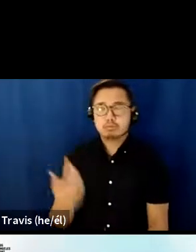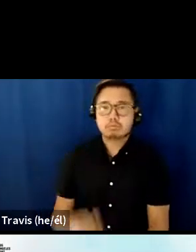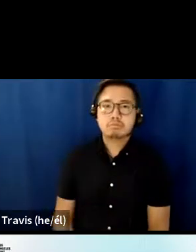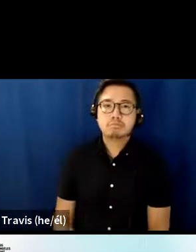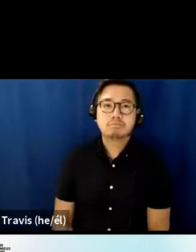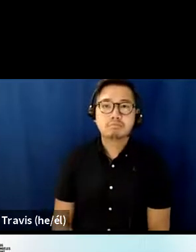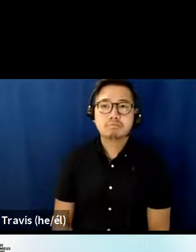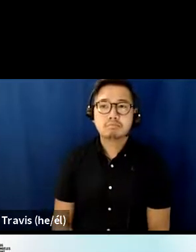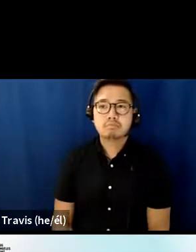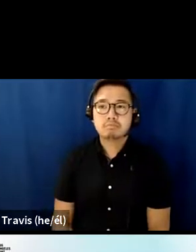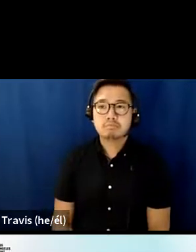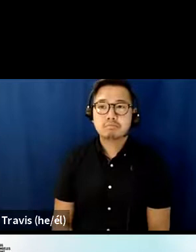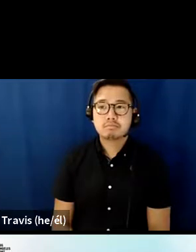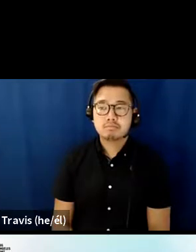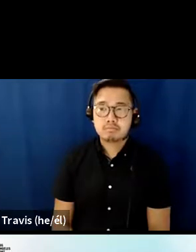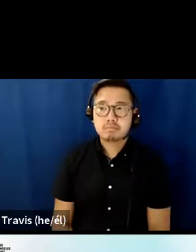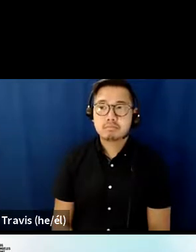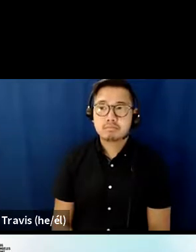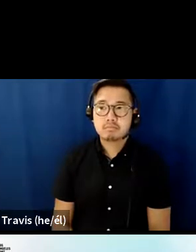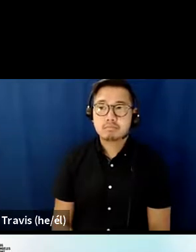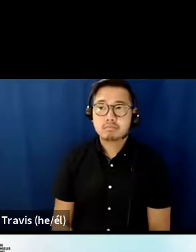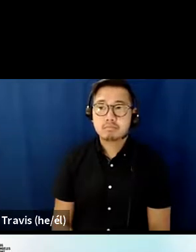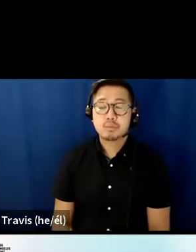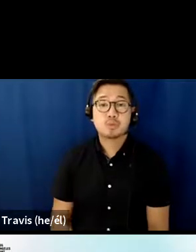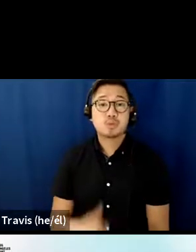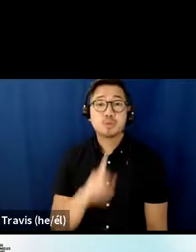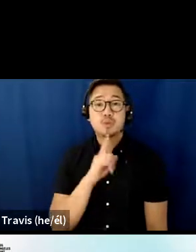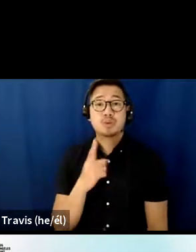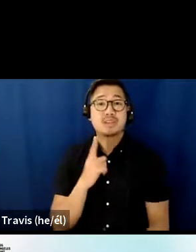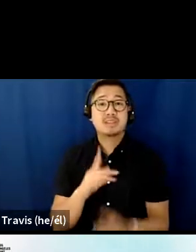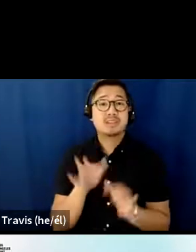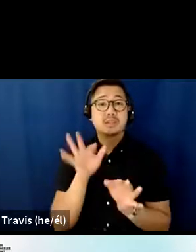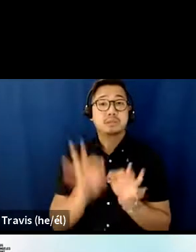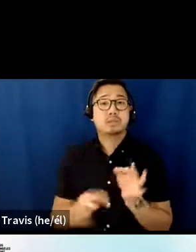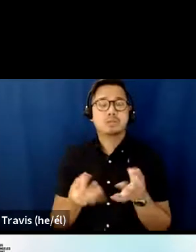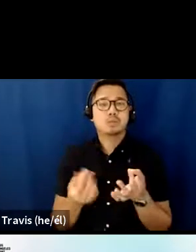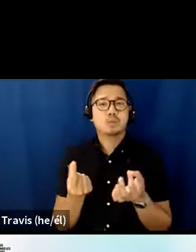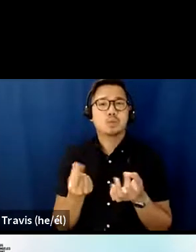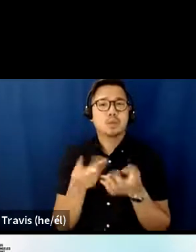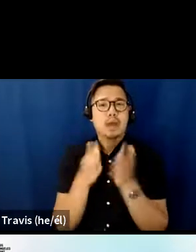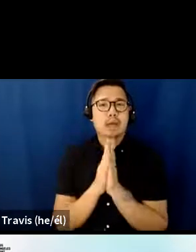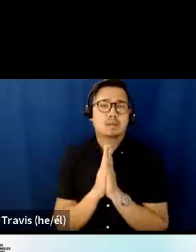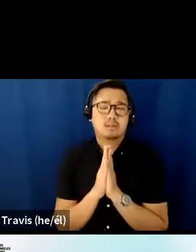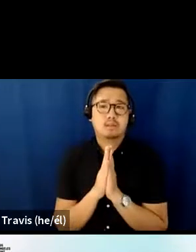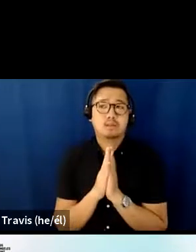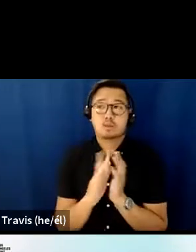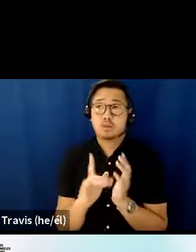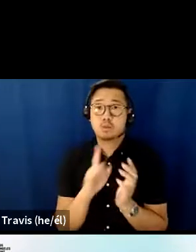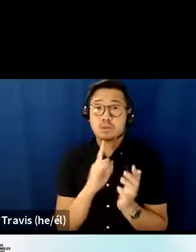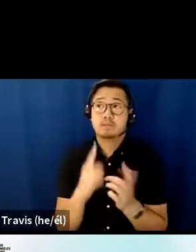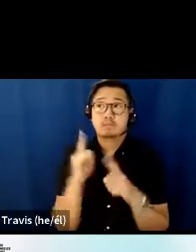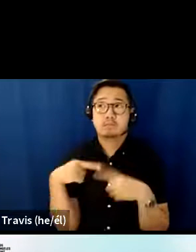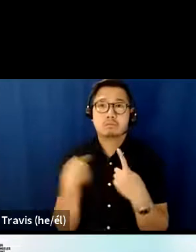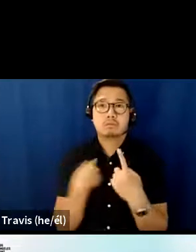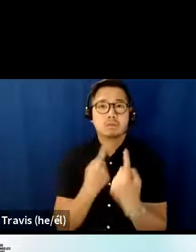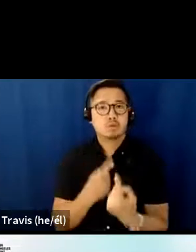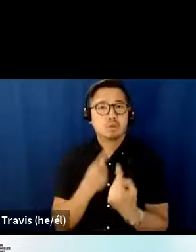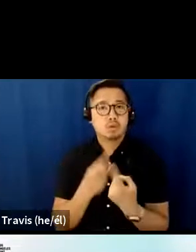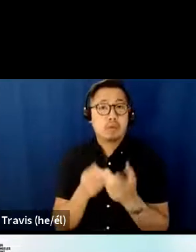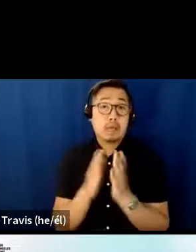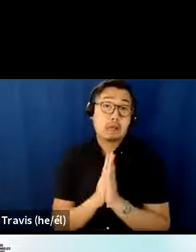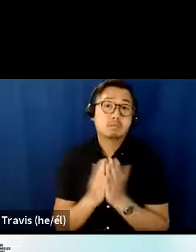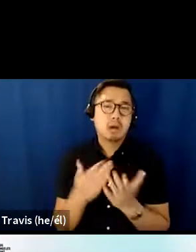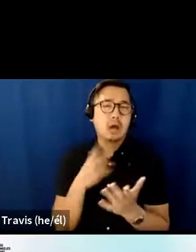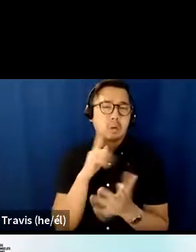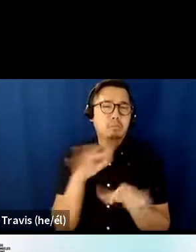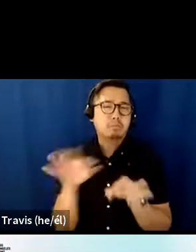And one of the ways is really simply asking. And it's been hard to learn how to ask, one, and I'll go into